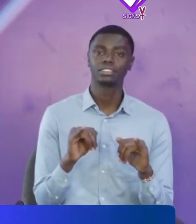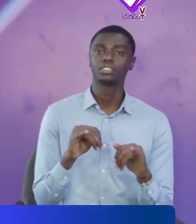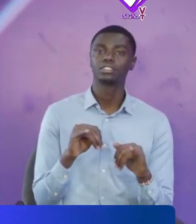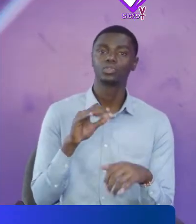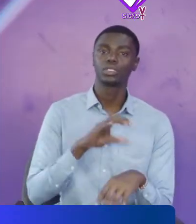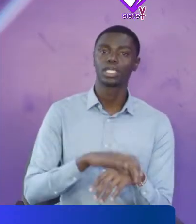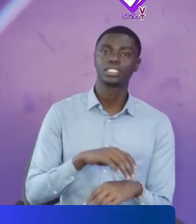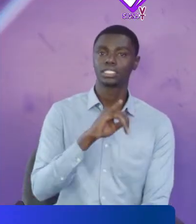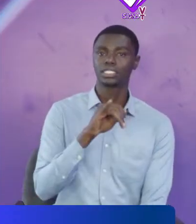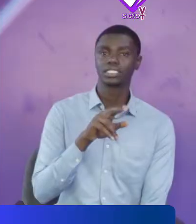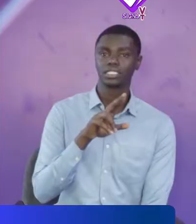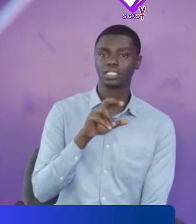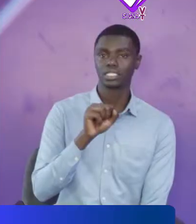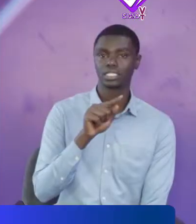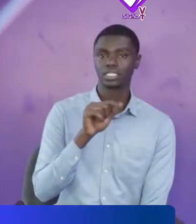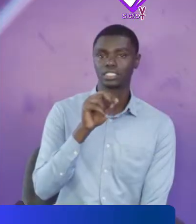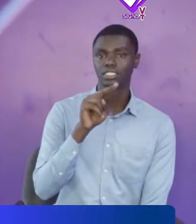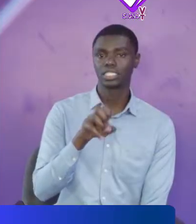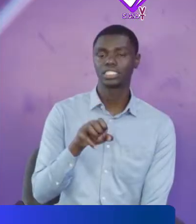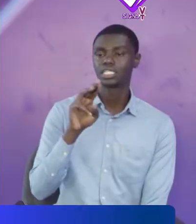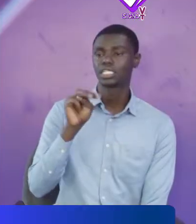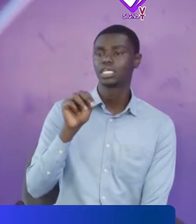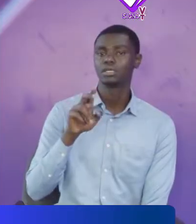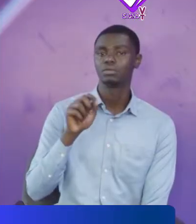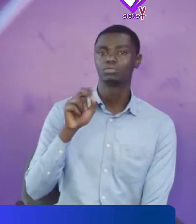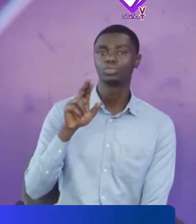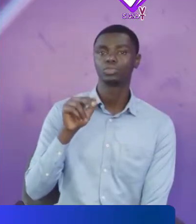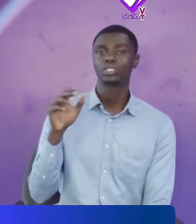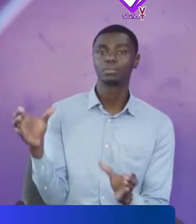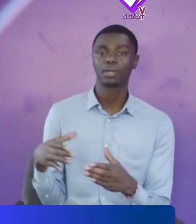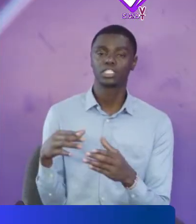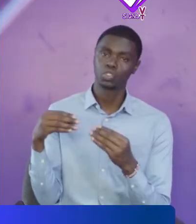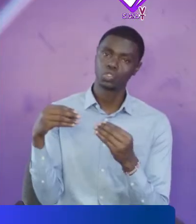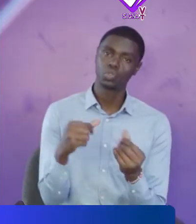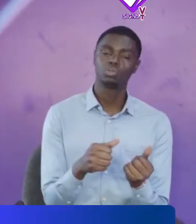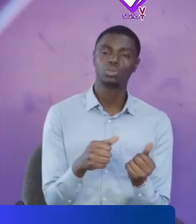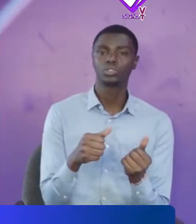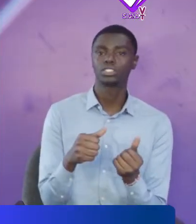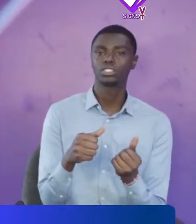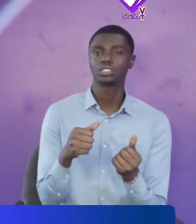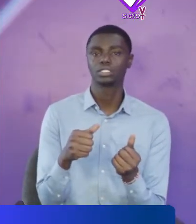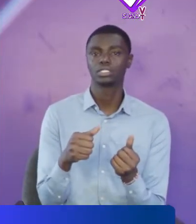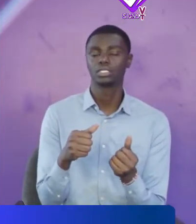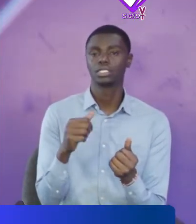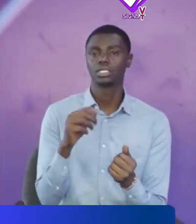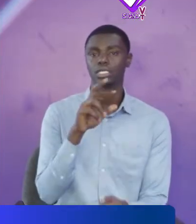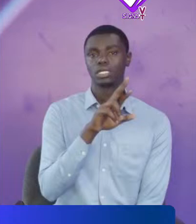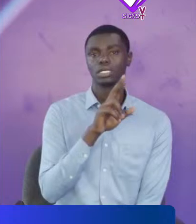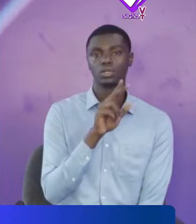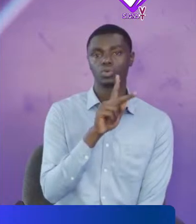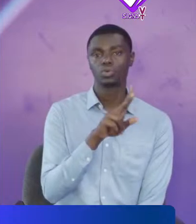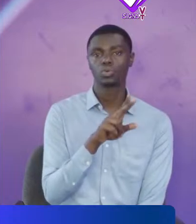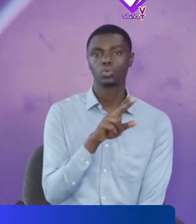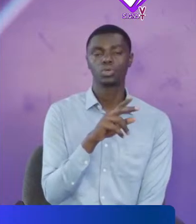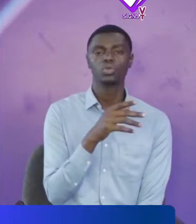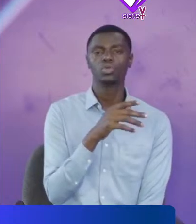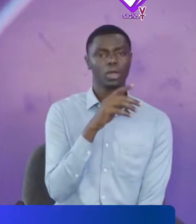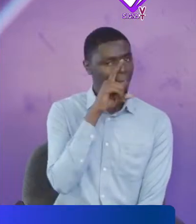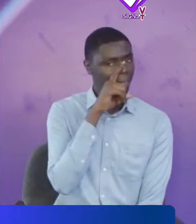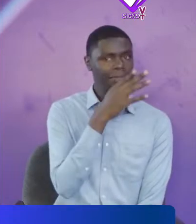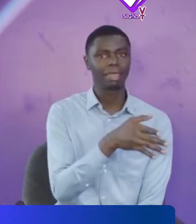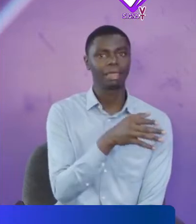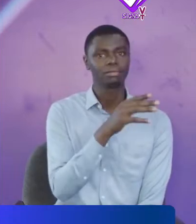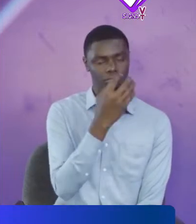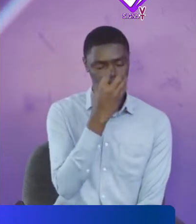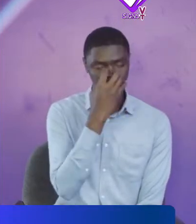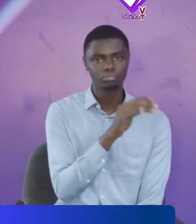party beat Ruku and Kindiki's and the team plus William Ruto in Mbere. Yeah. This